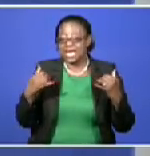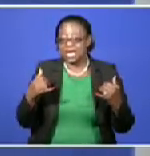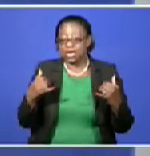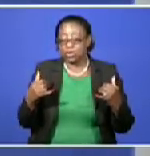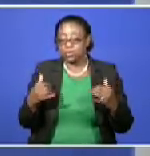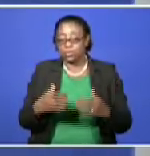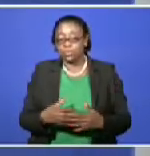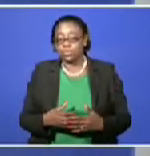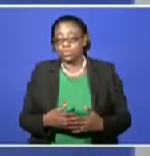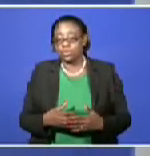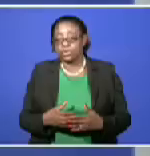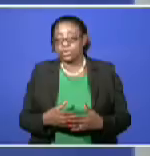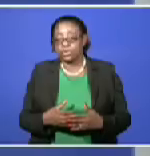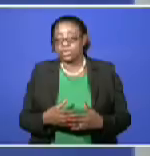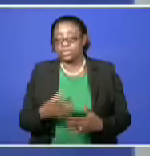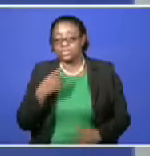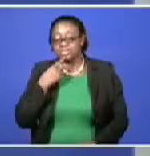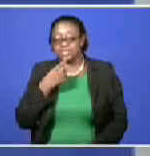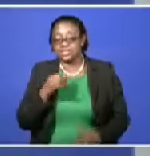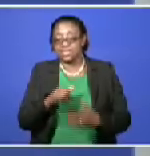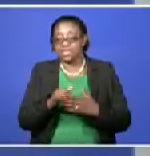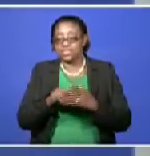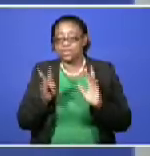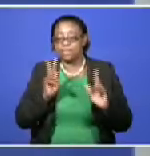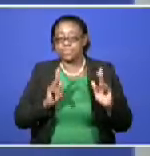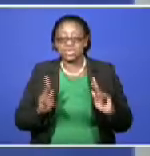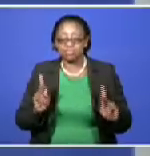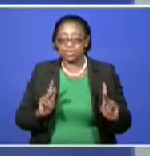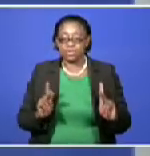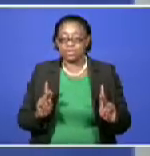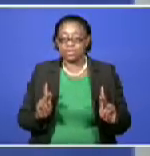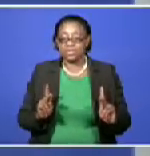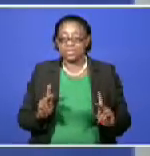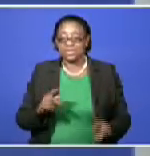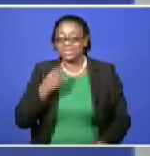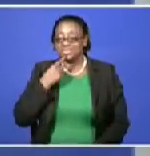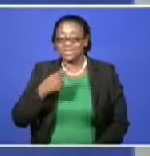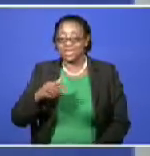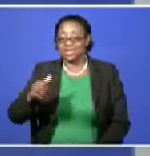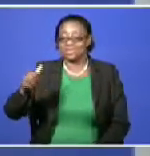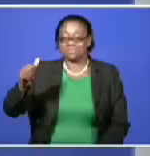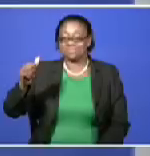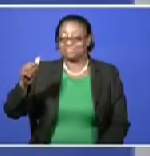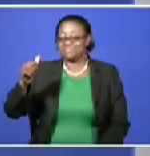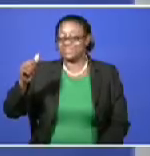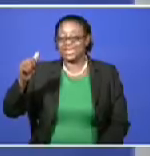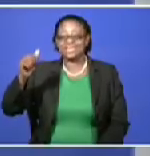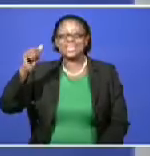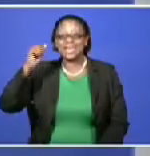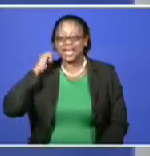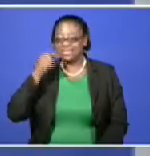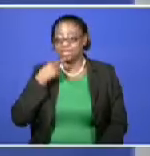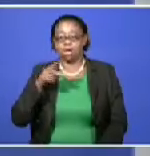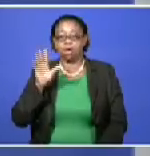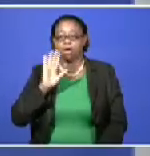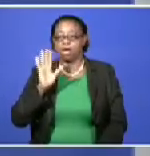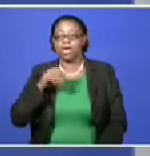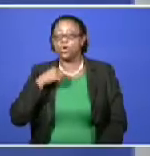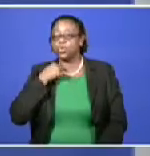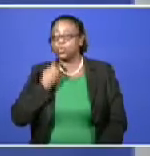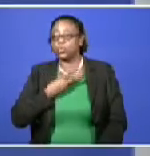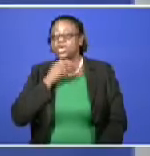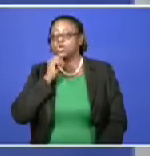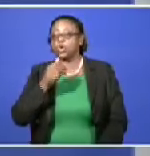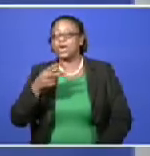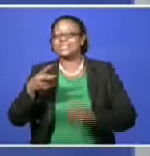operators are categorically and emphatically denying these charges. And like I said, it's a situation that